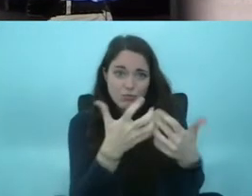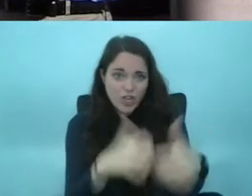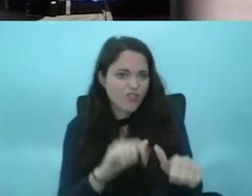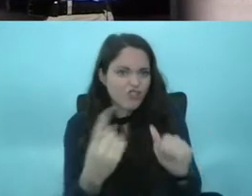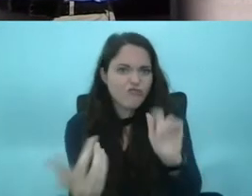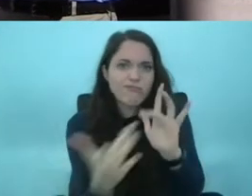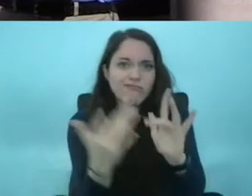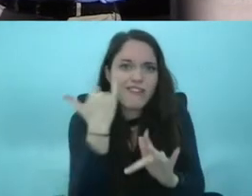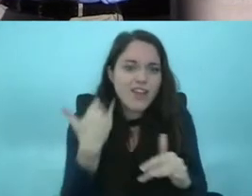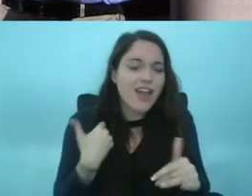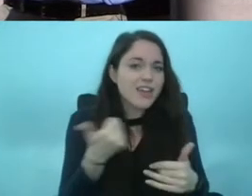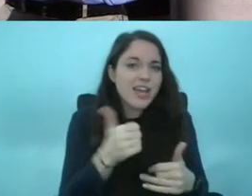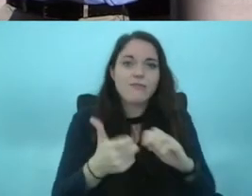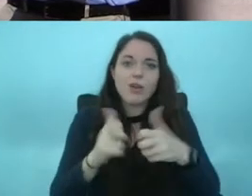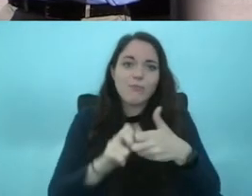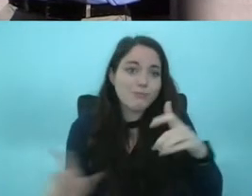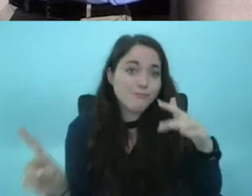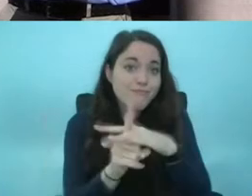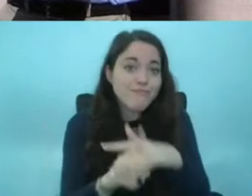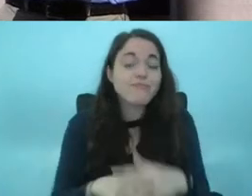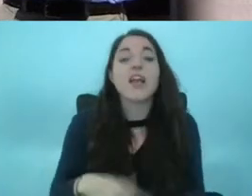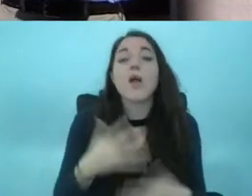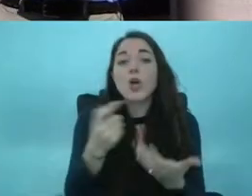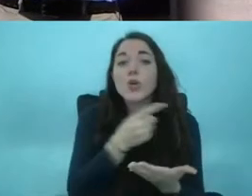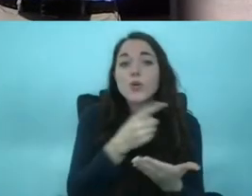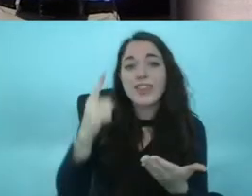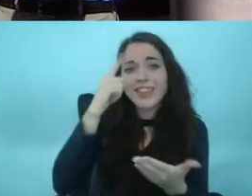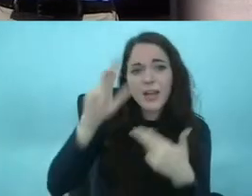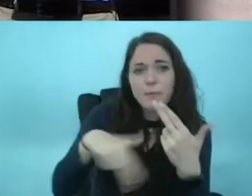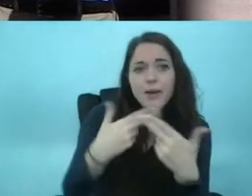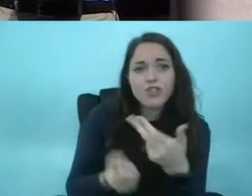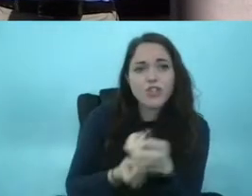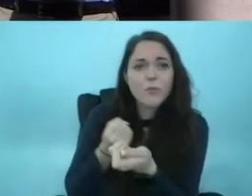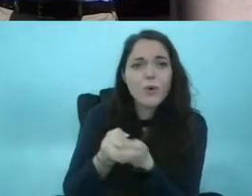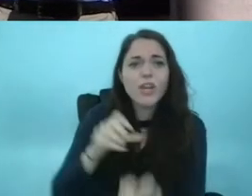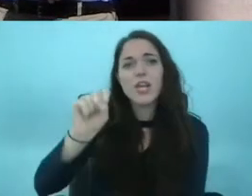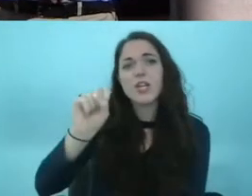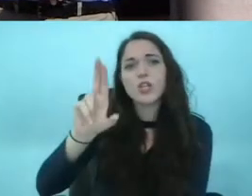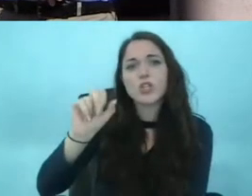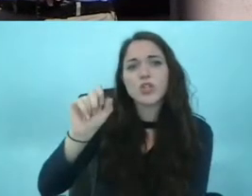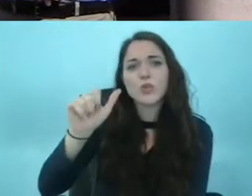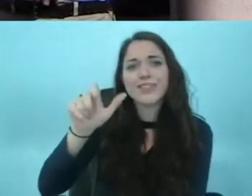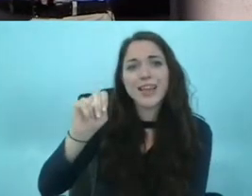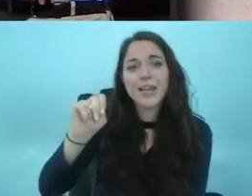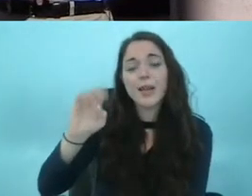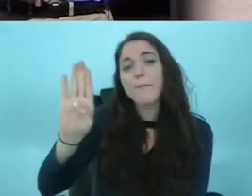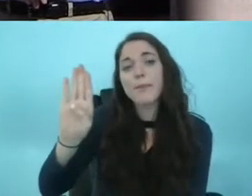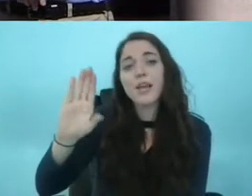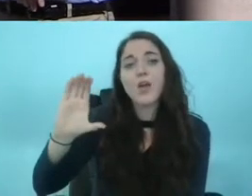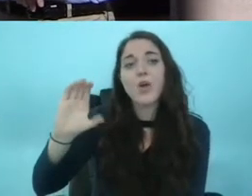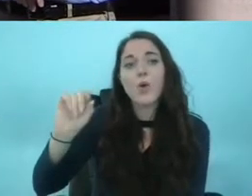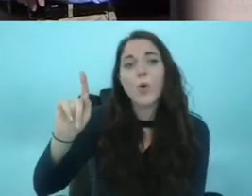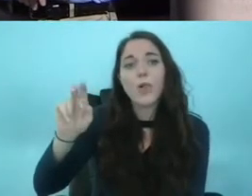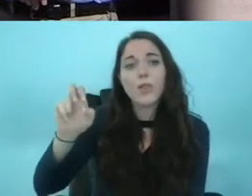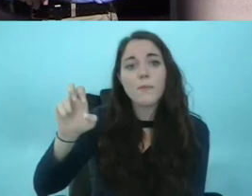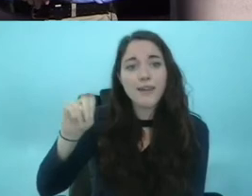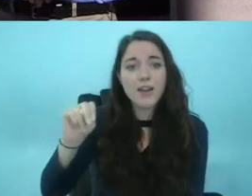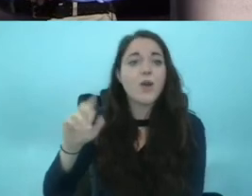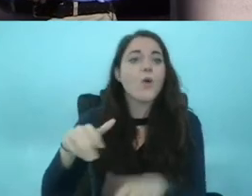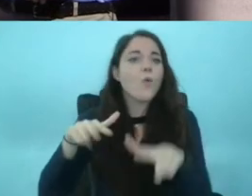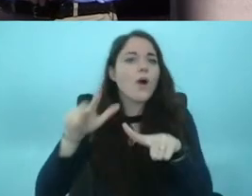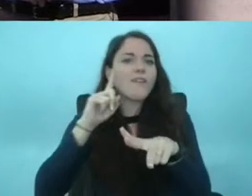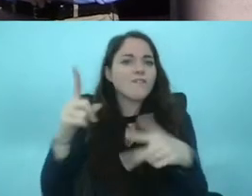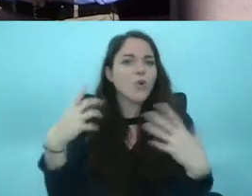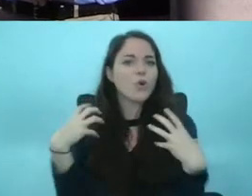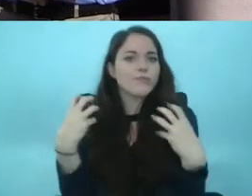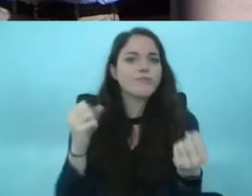you to think about supporting Susan B. Coleman's Walk for the Cure. It's coming up on September the 18th, and I hope